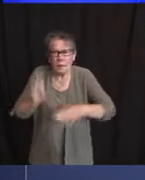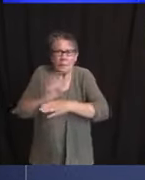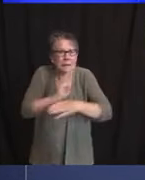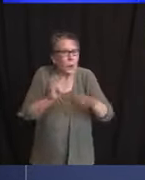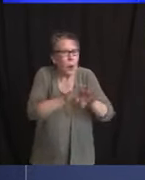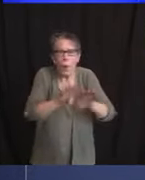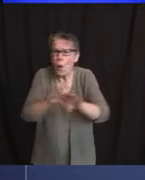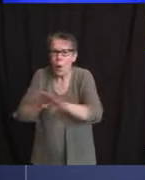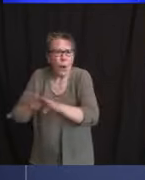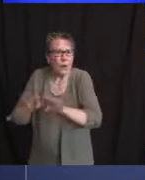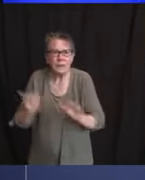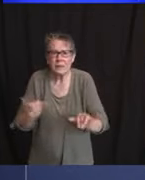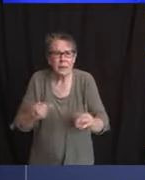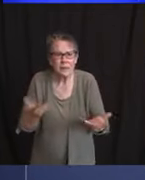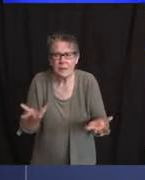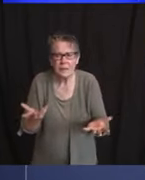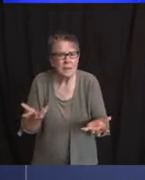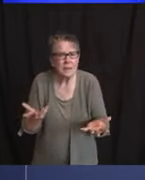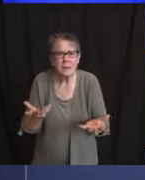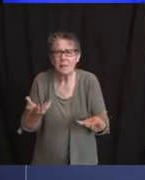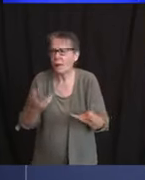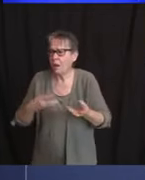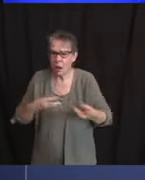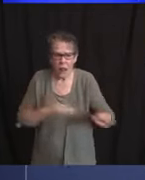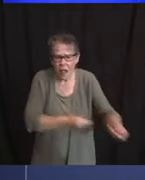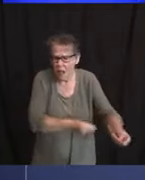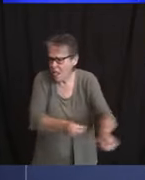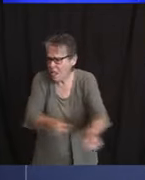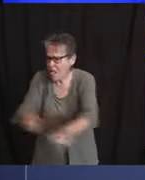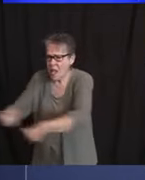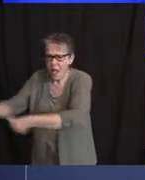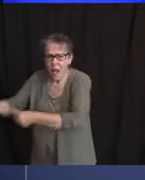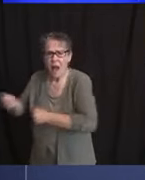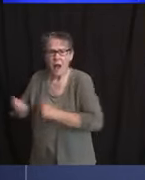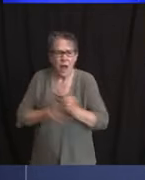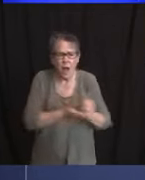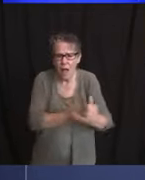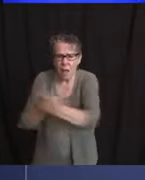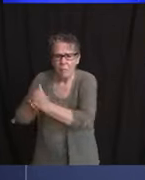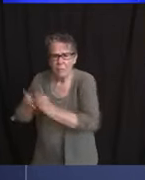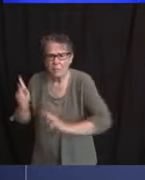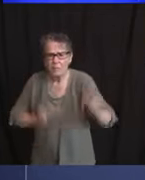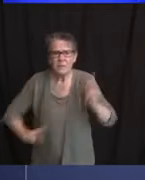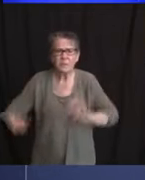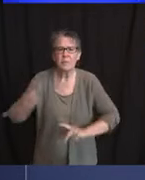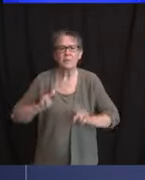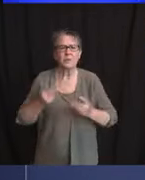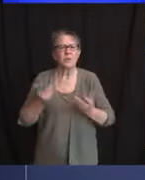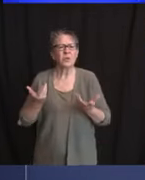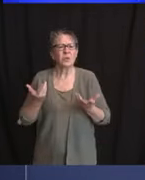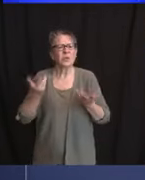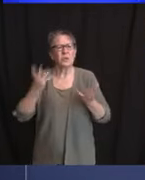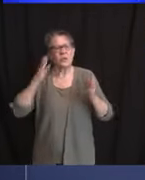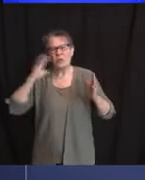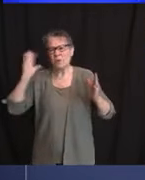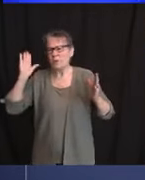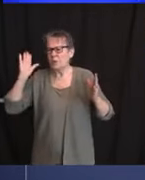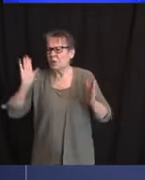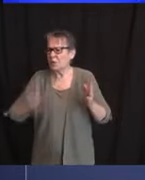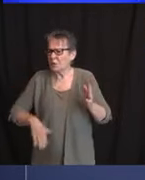virus at a time when tax revenues have all but dried up. Our doctors, nurses, and other frontline medical professionals